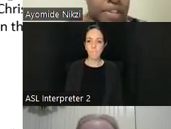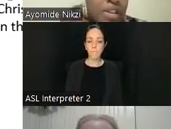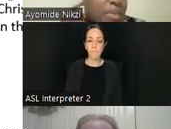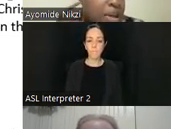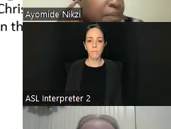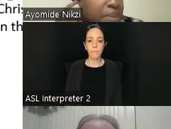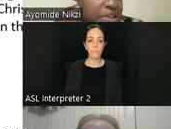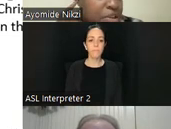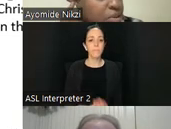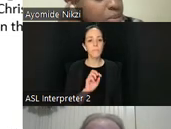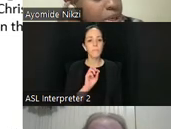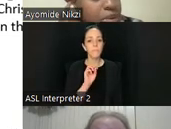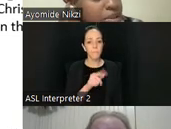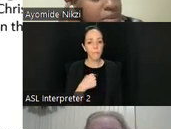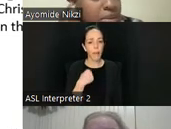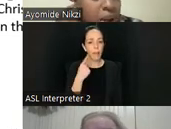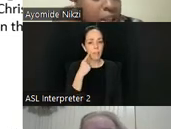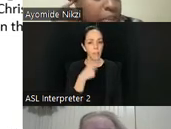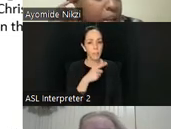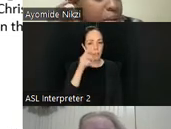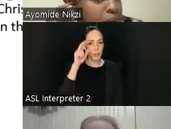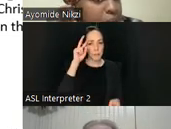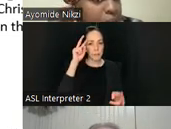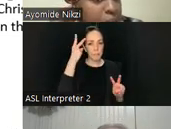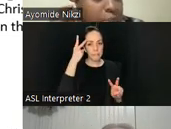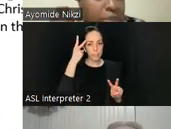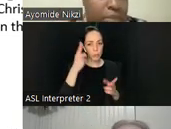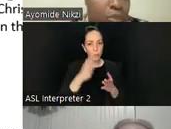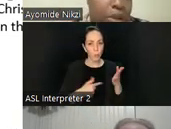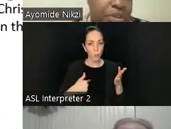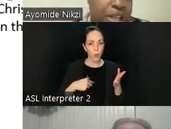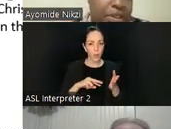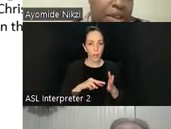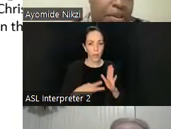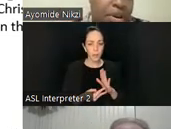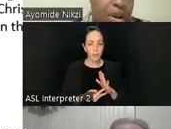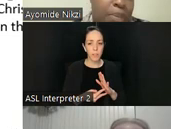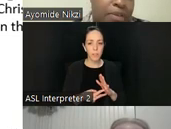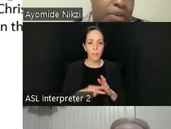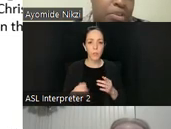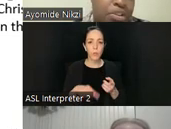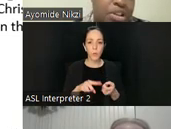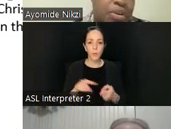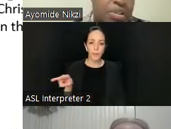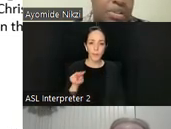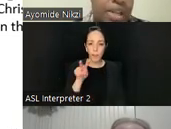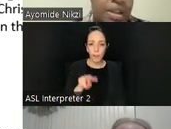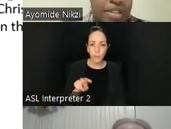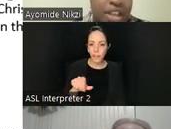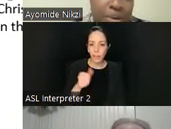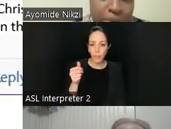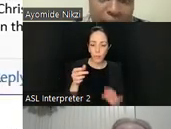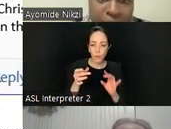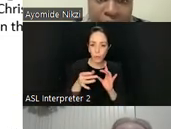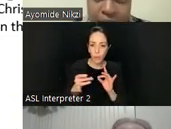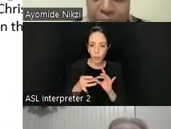Okay, I think you might have misunderstood what I was talking about. When I was looking at the other comment from Christian, it was like, I